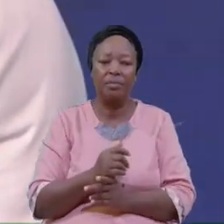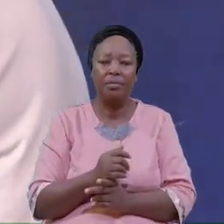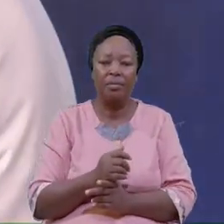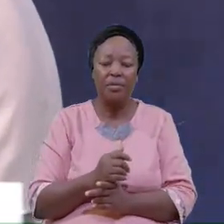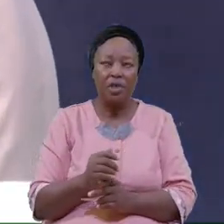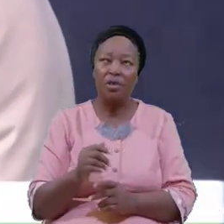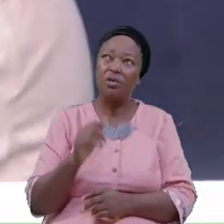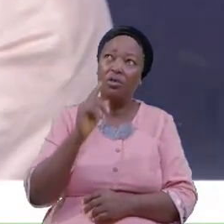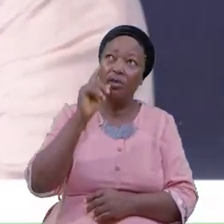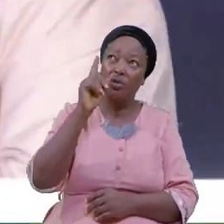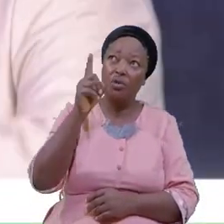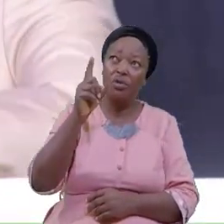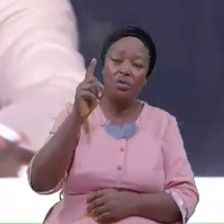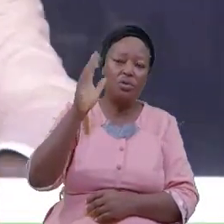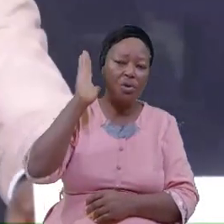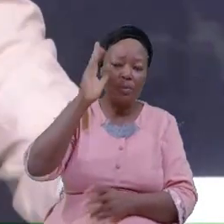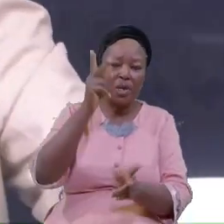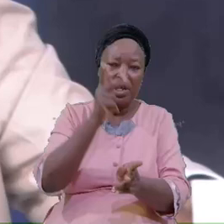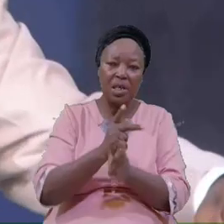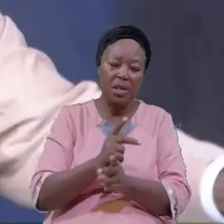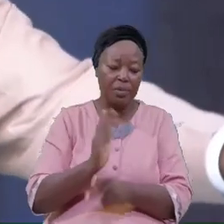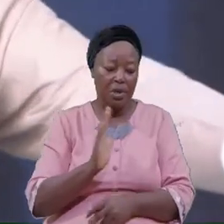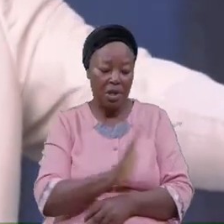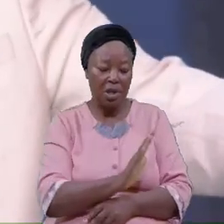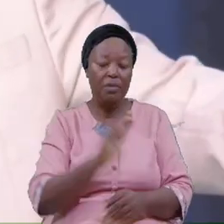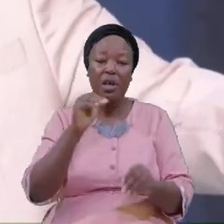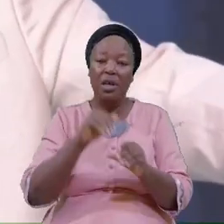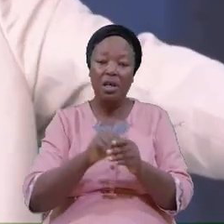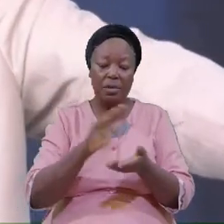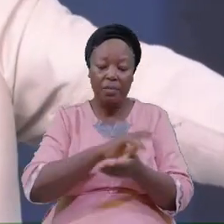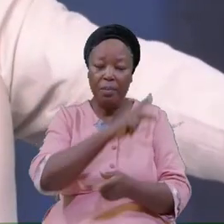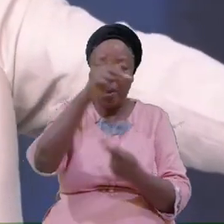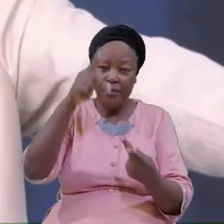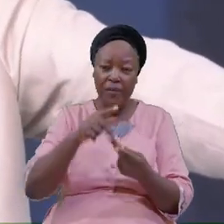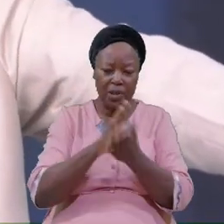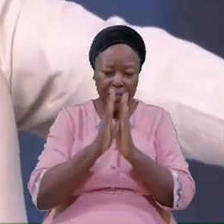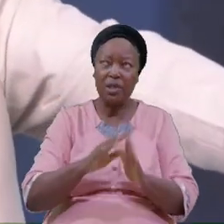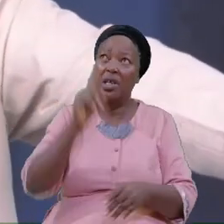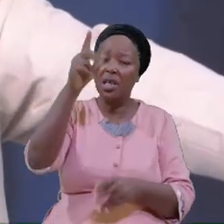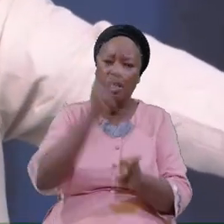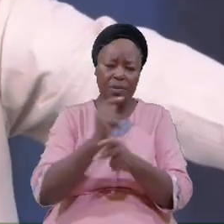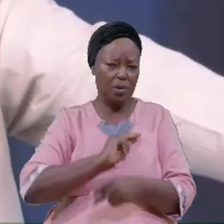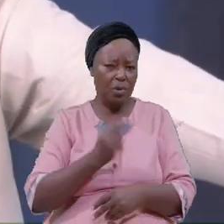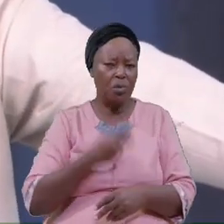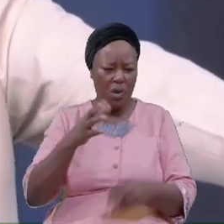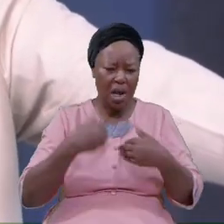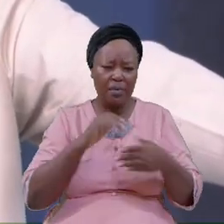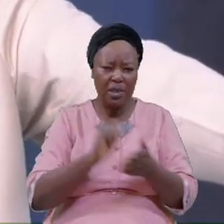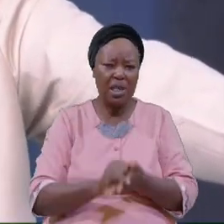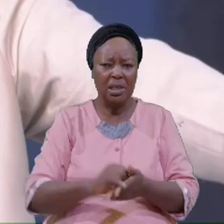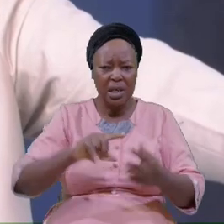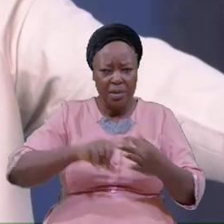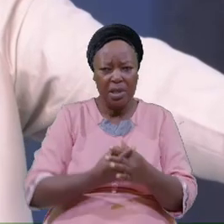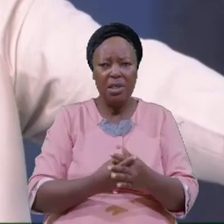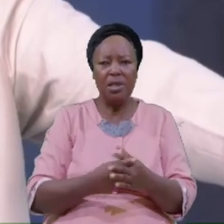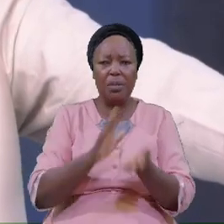Will keep him in perfect peace. He keeps us. We have that initial peace. Et